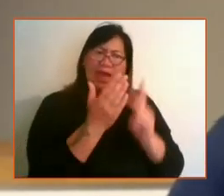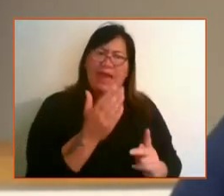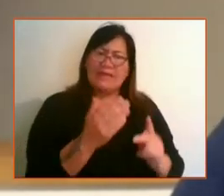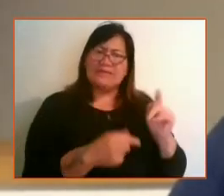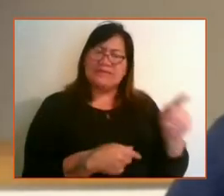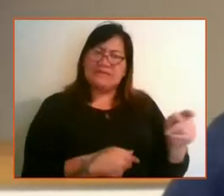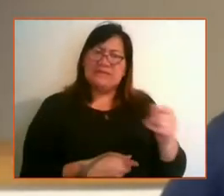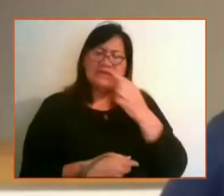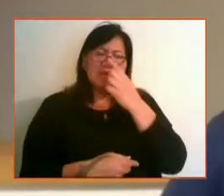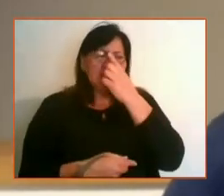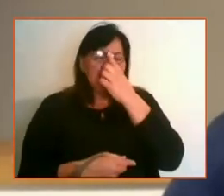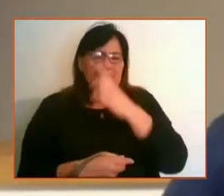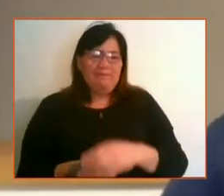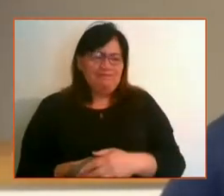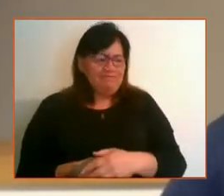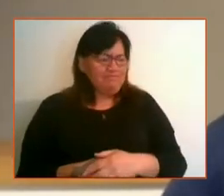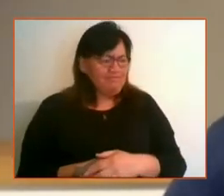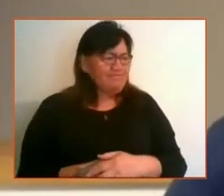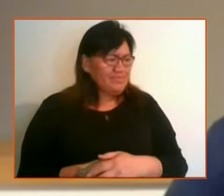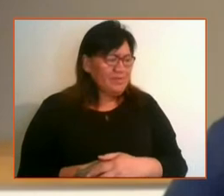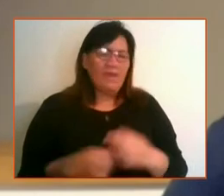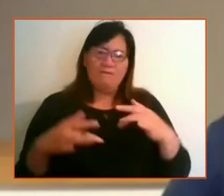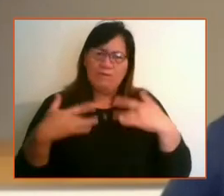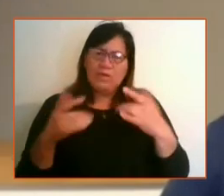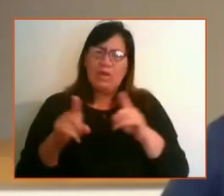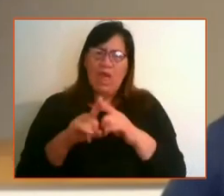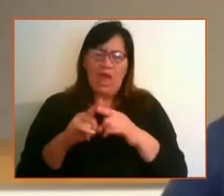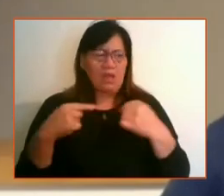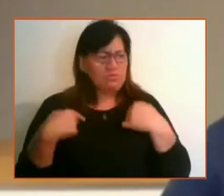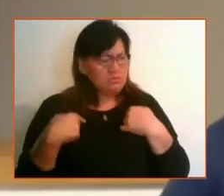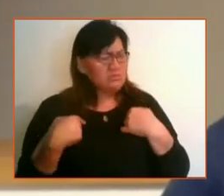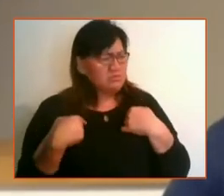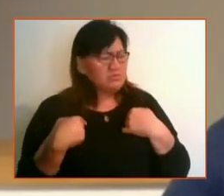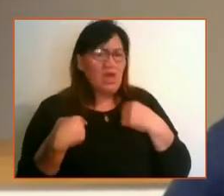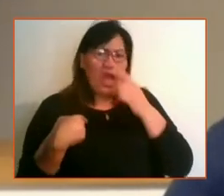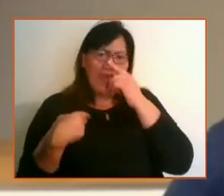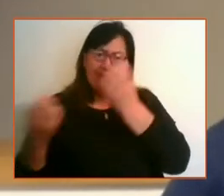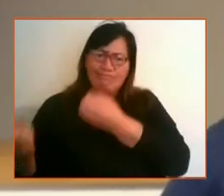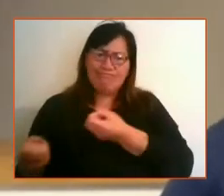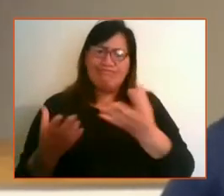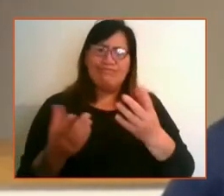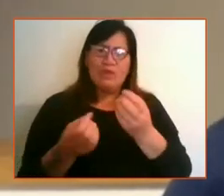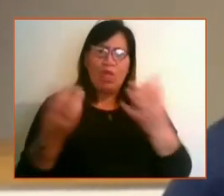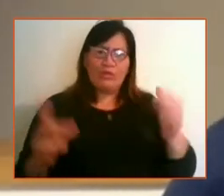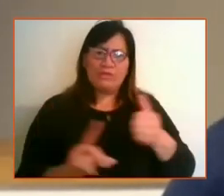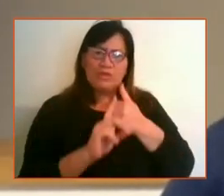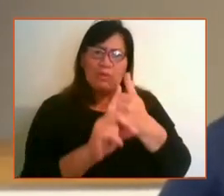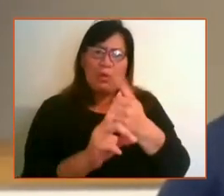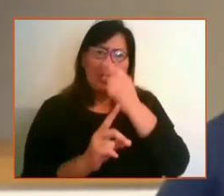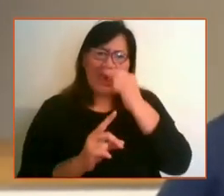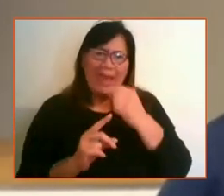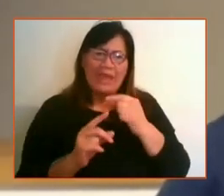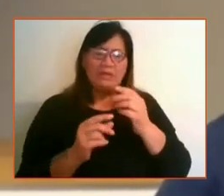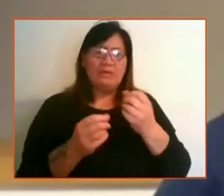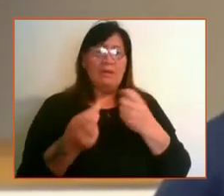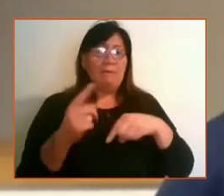that I'm somebody who can bring a lot of support and energy to it.